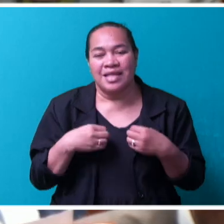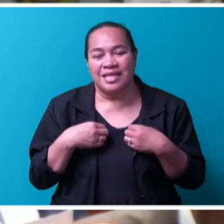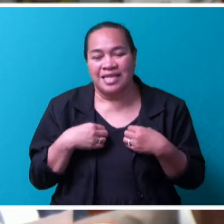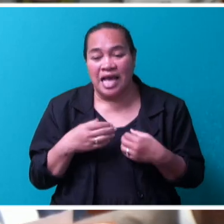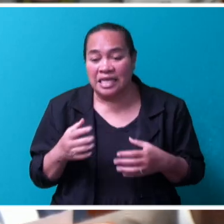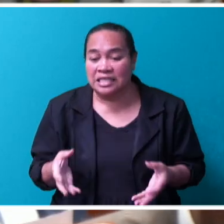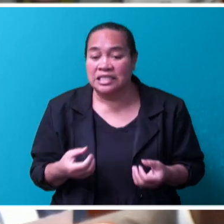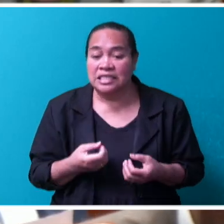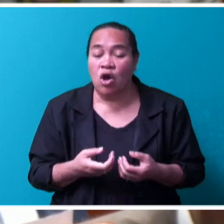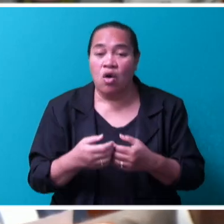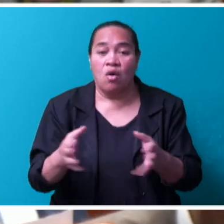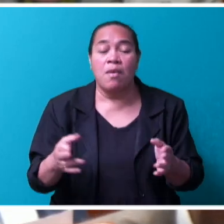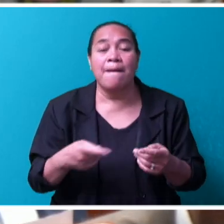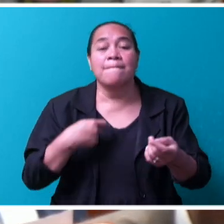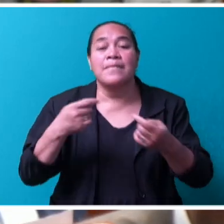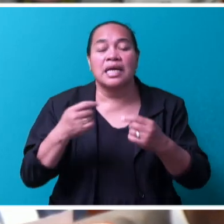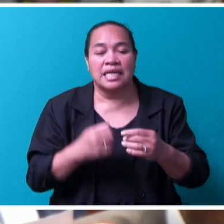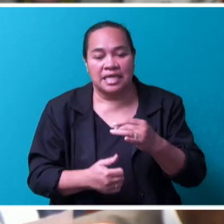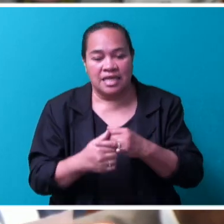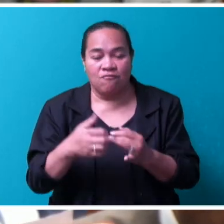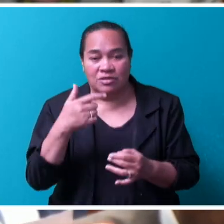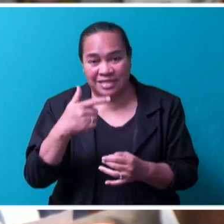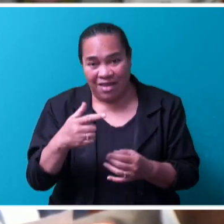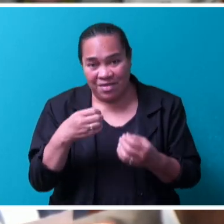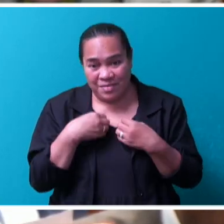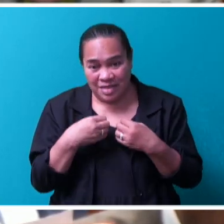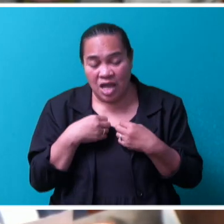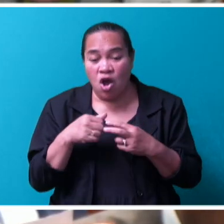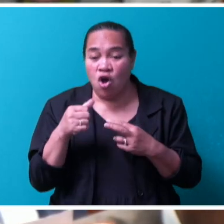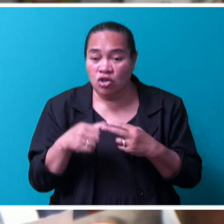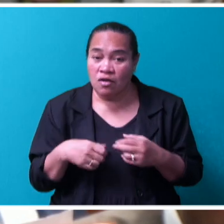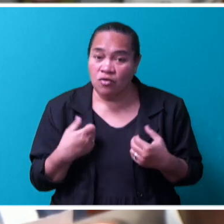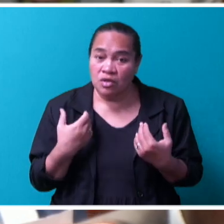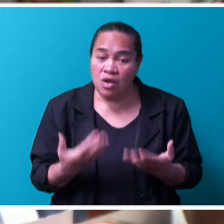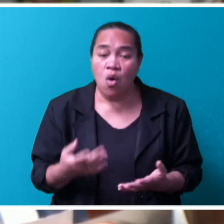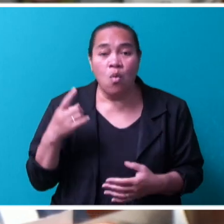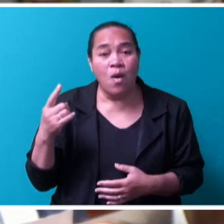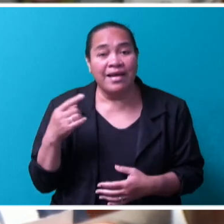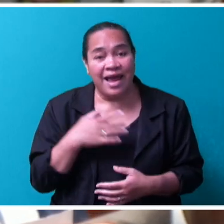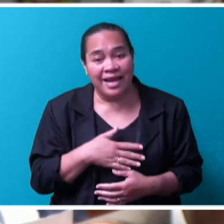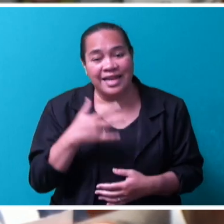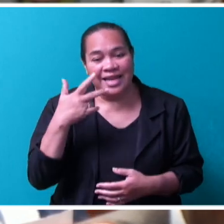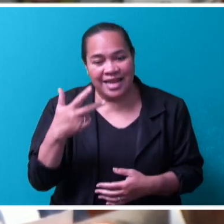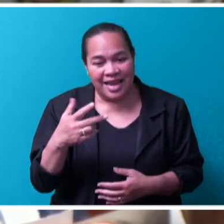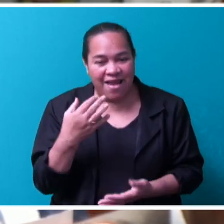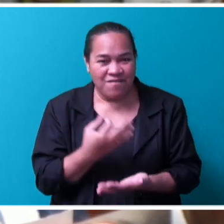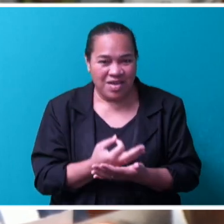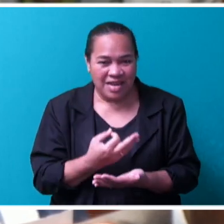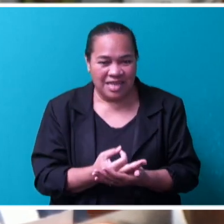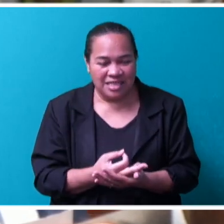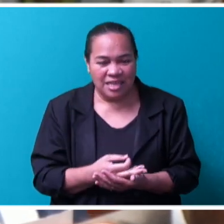access for 7 businesses, and delivering 108 financial